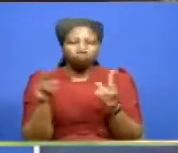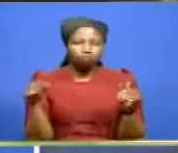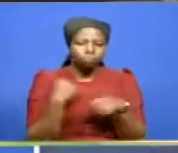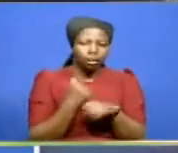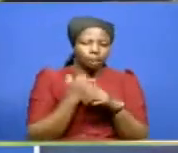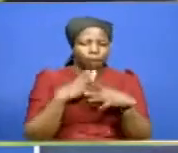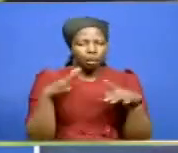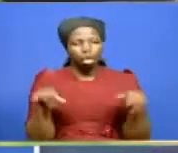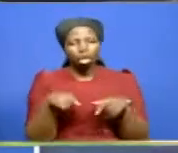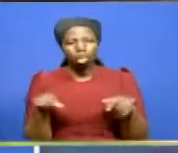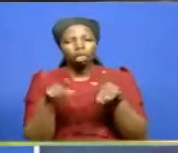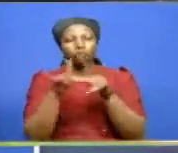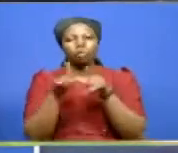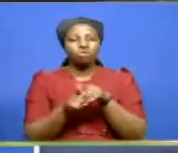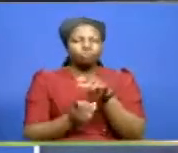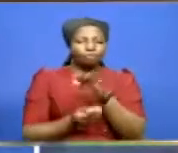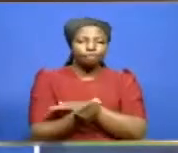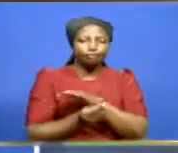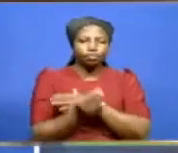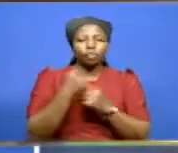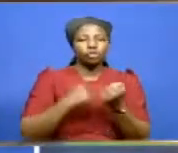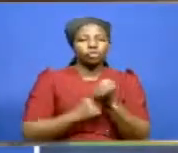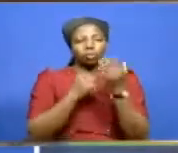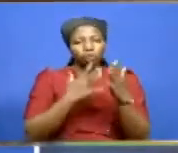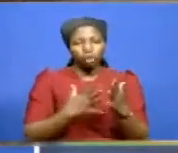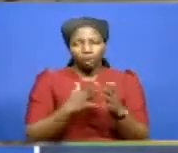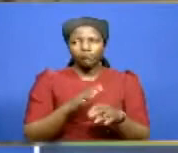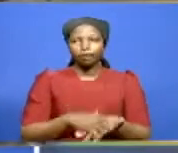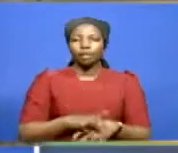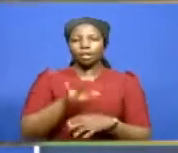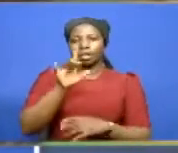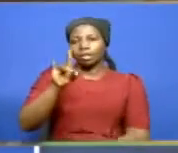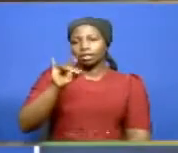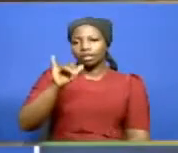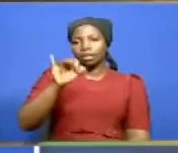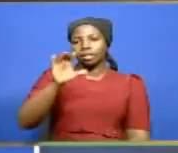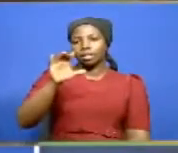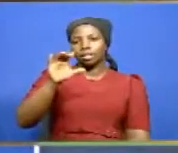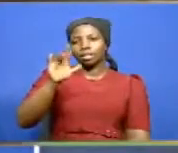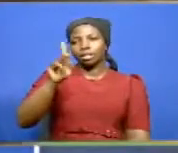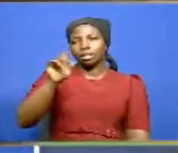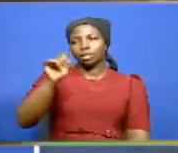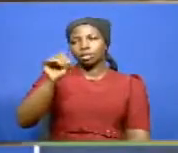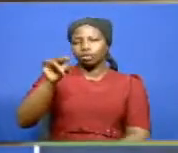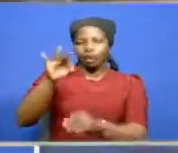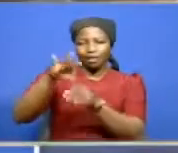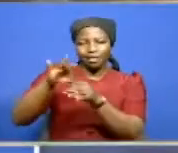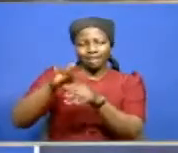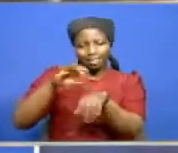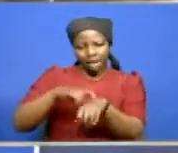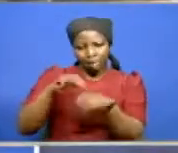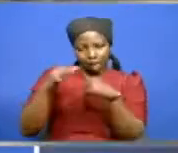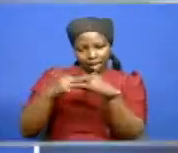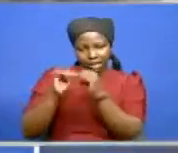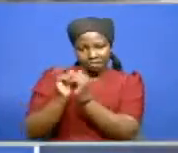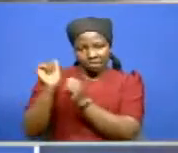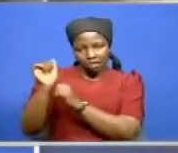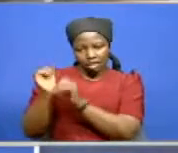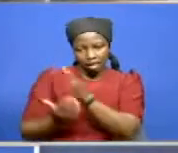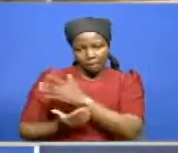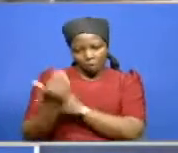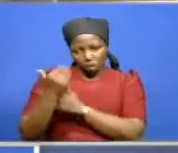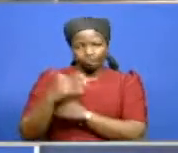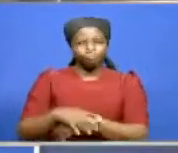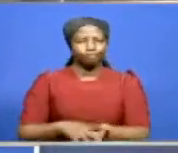School, where ODM party candidate Dickson Karani cast his vote at 8:15 a.m. A physical confrontation